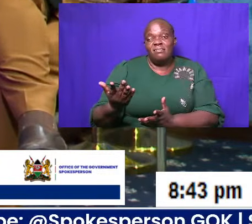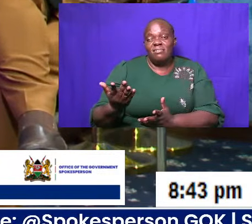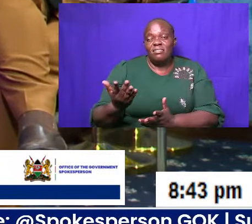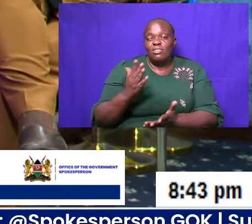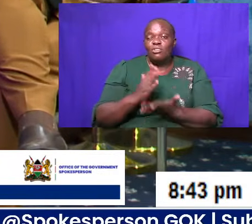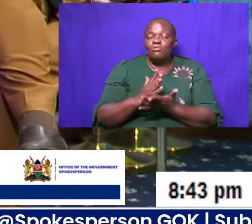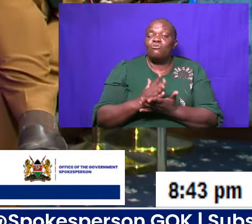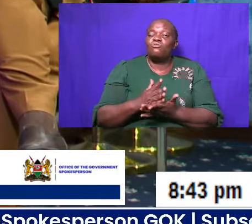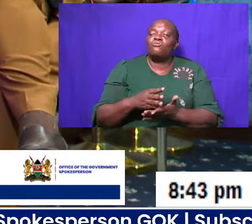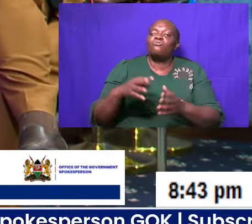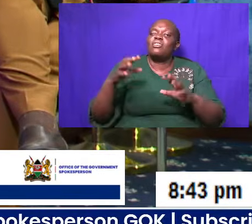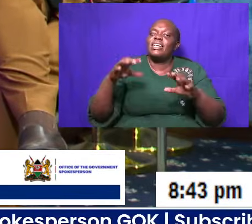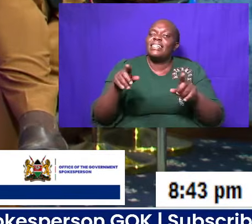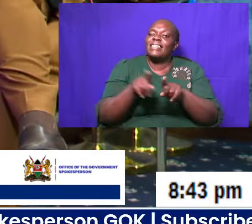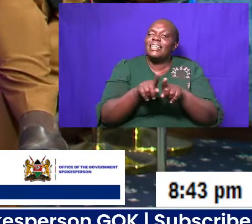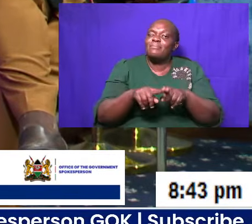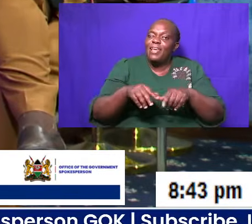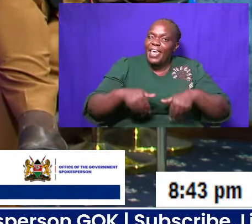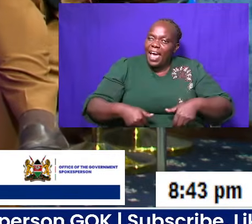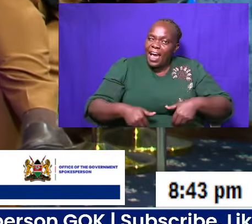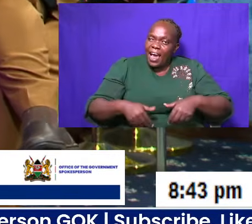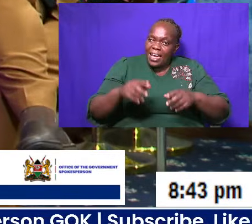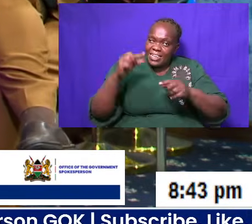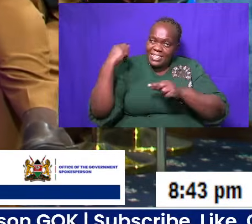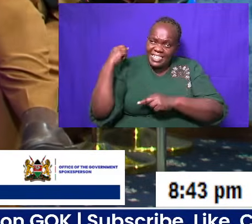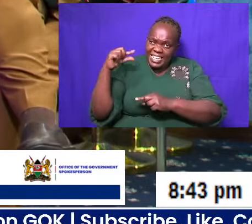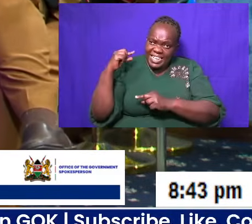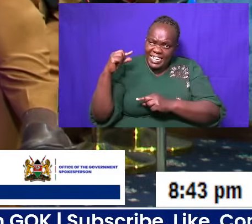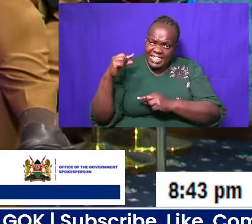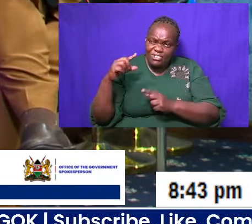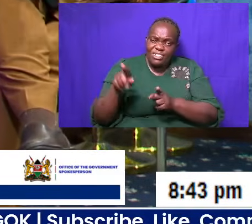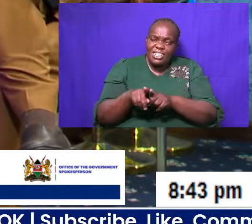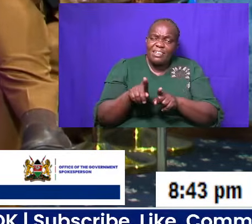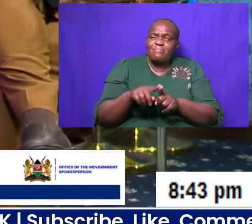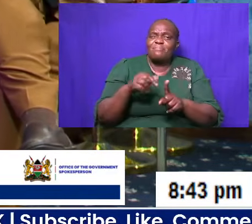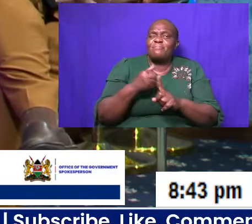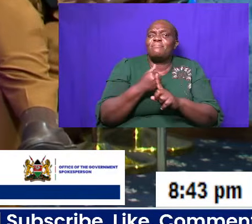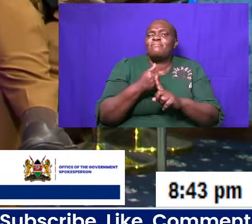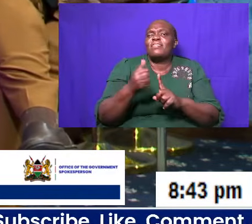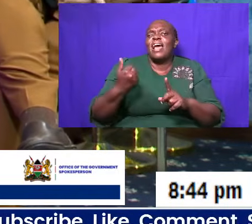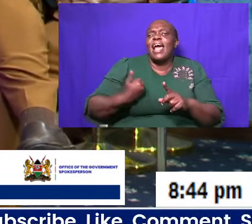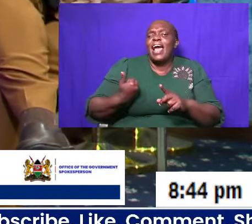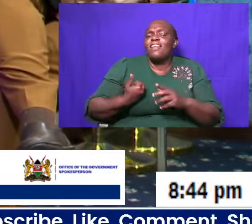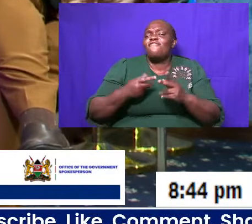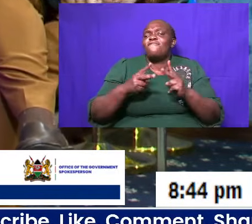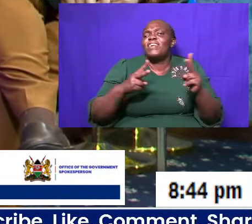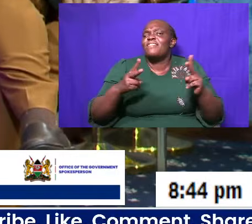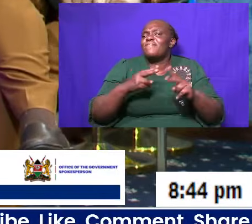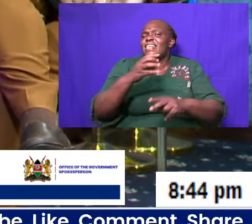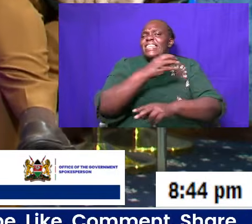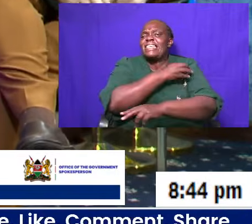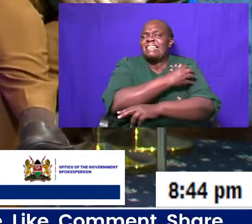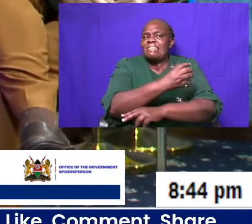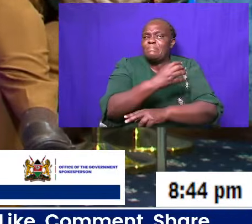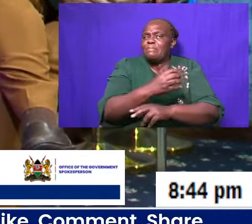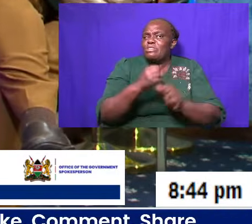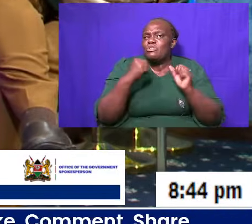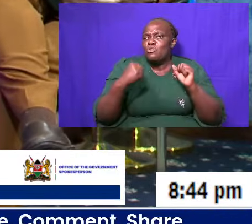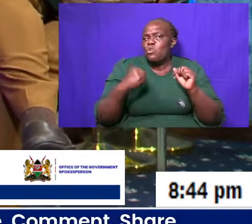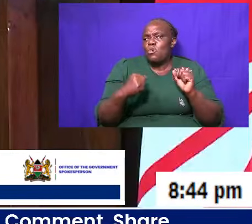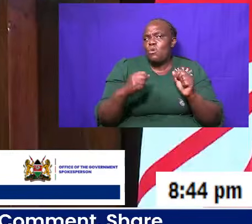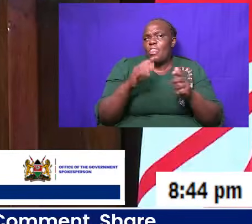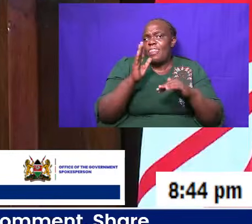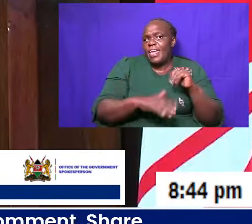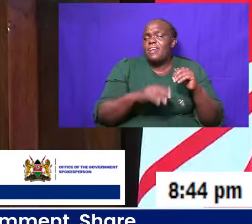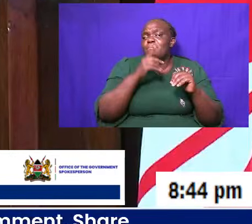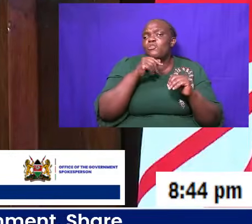maybe in the older, but the younger generation, the conversation is that maybe the girl child is over-empowered to the detriment of the boy child. But I